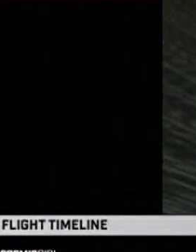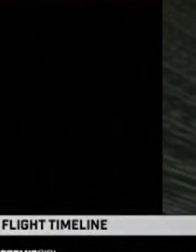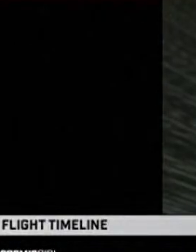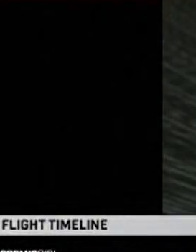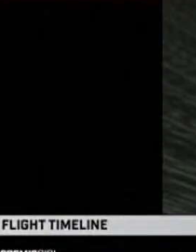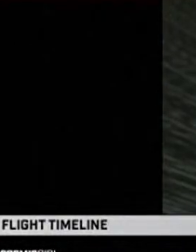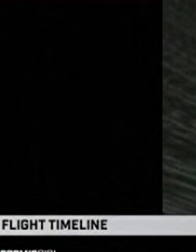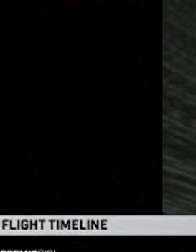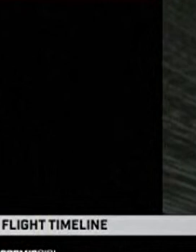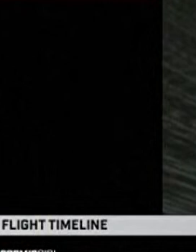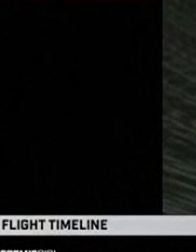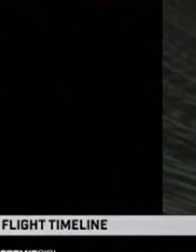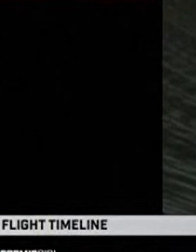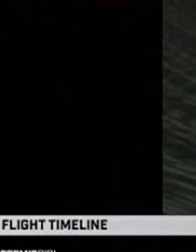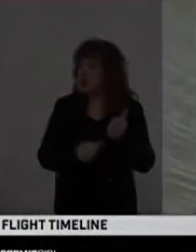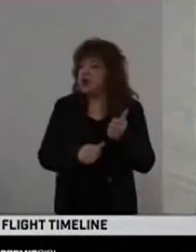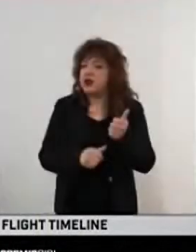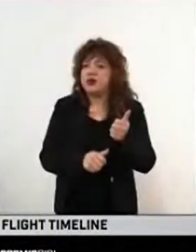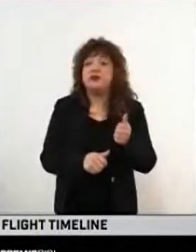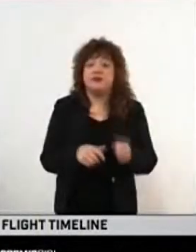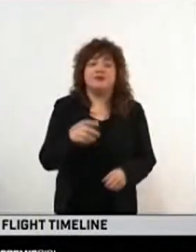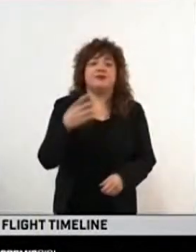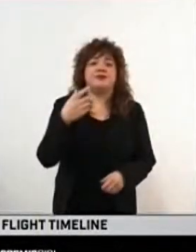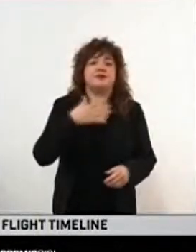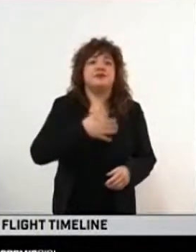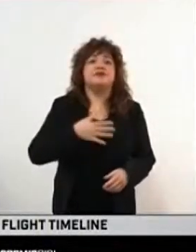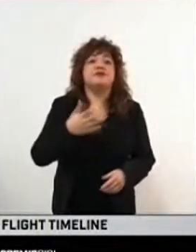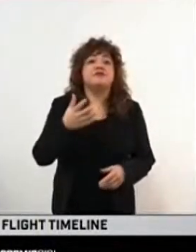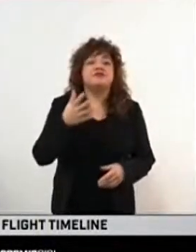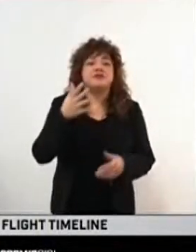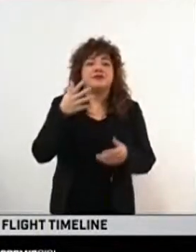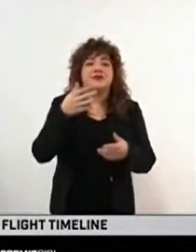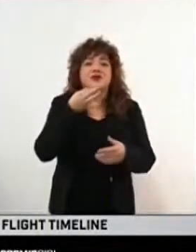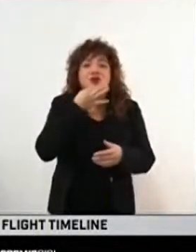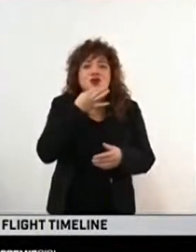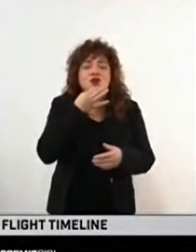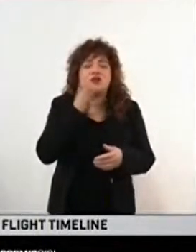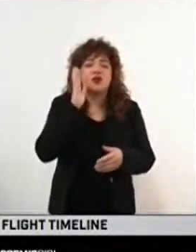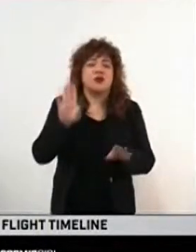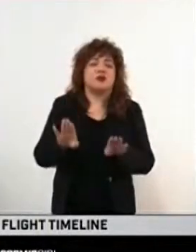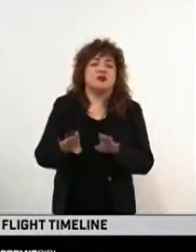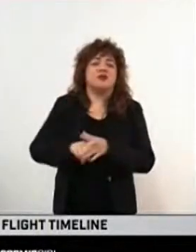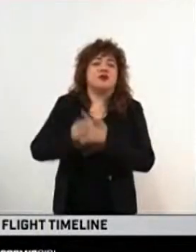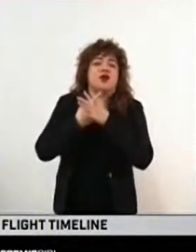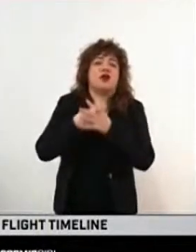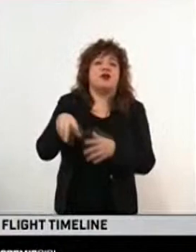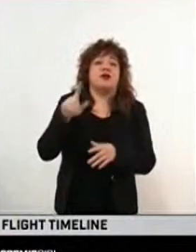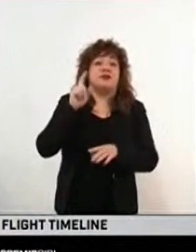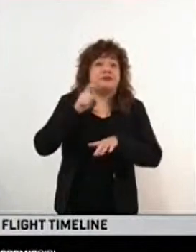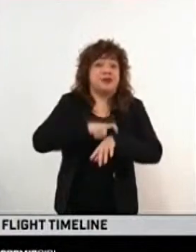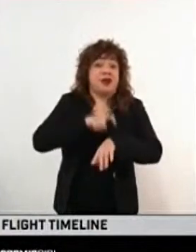and verification of system health. So stay tuned, stand by. We'll provide an updated takeoff time as soon as we have it.